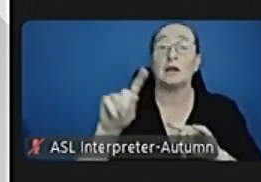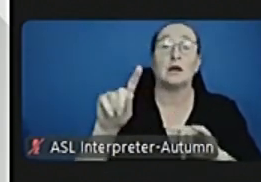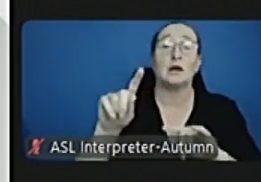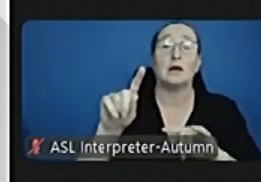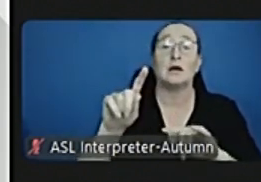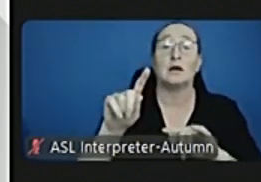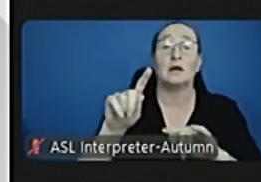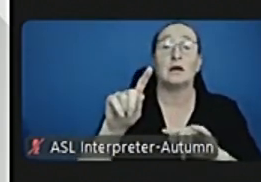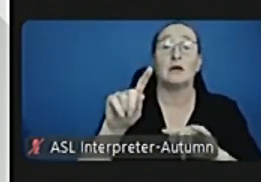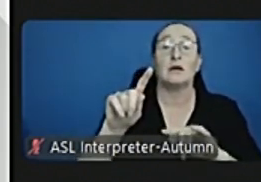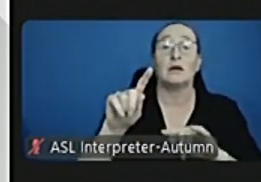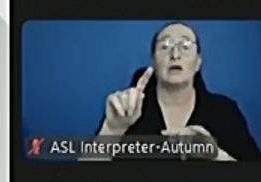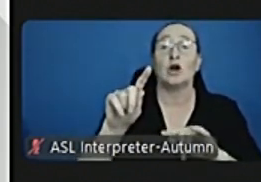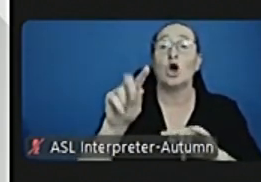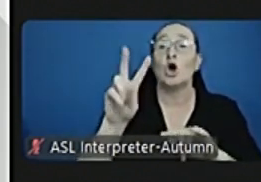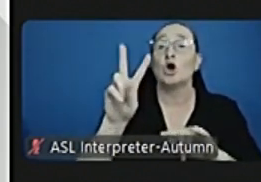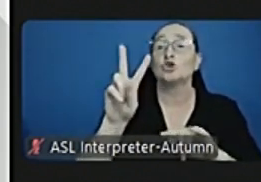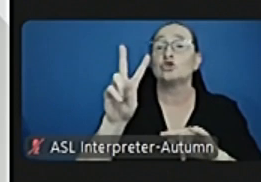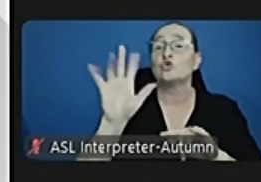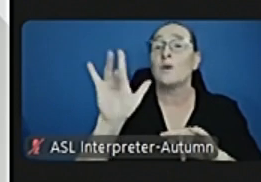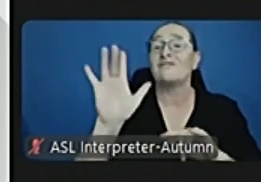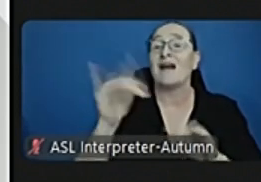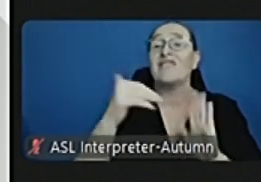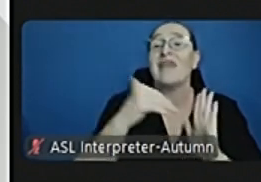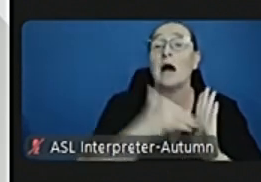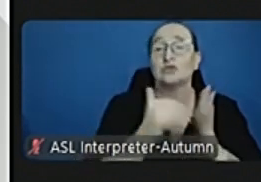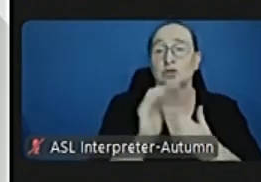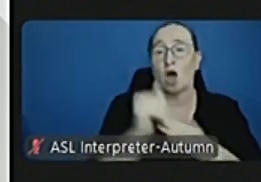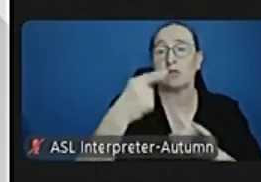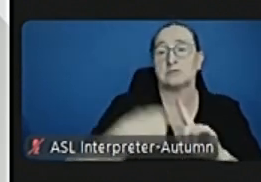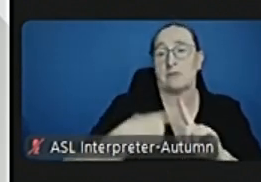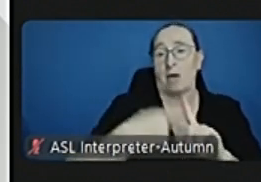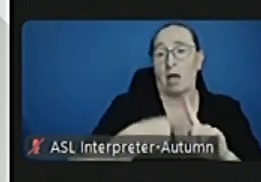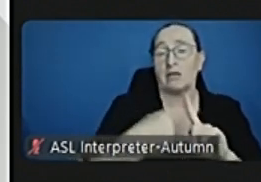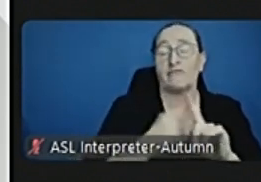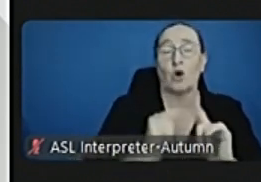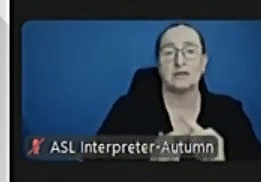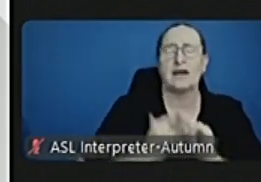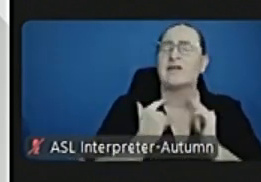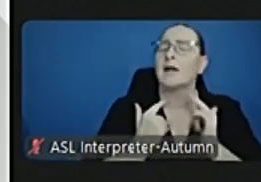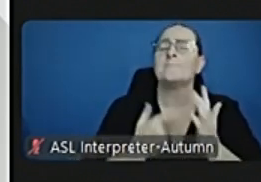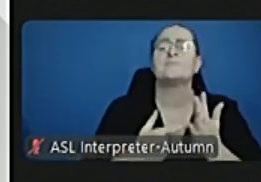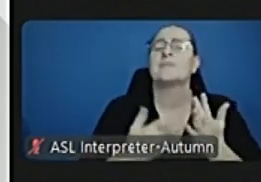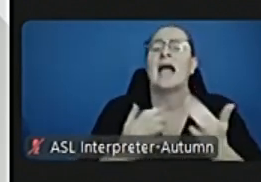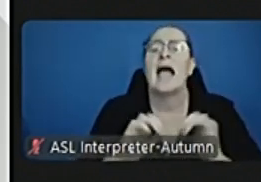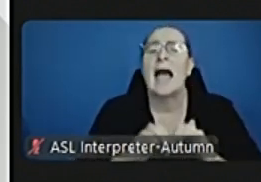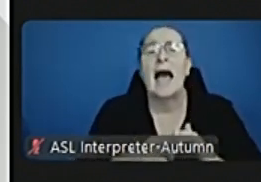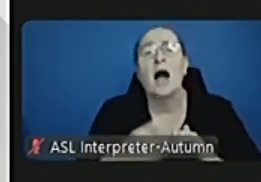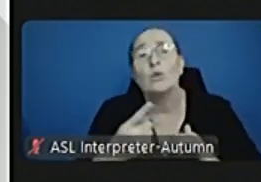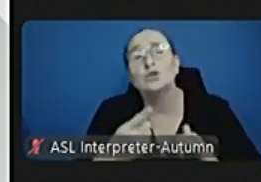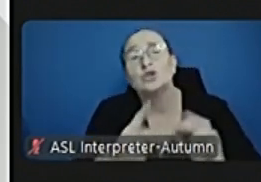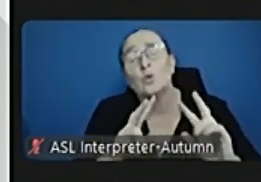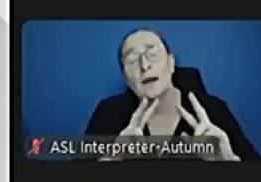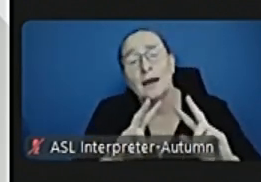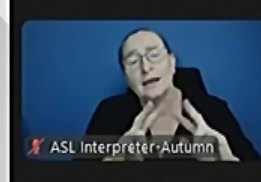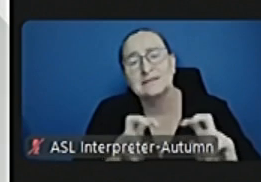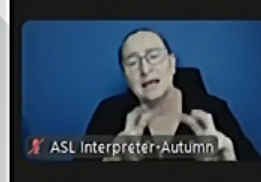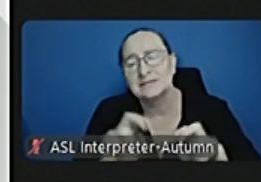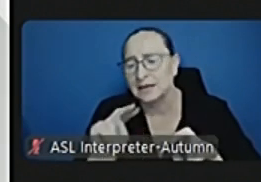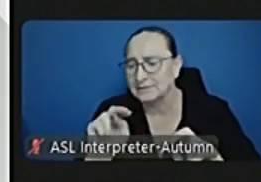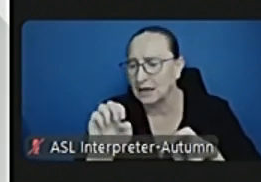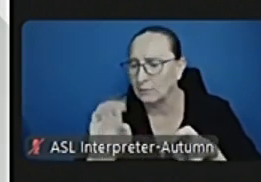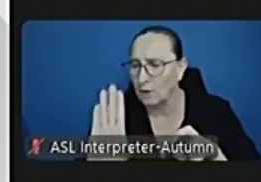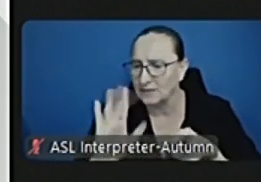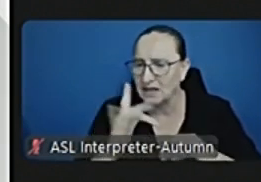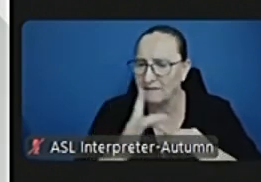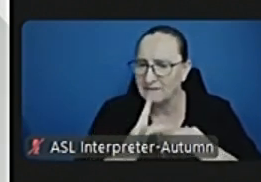home. 25,000. That's reliable. 25,000. 25,000. So Yeah. how would you assess Nebraska's